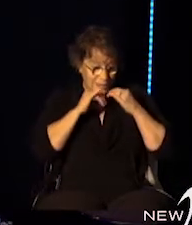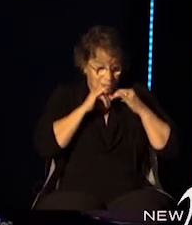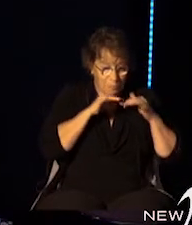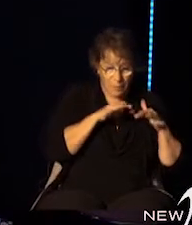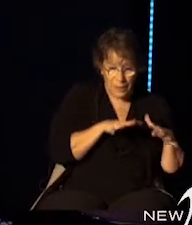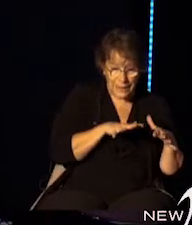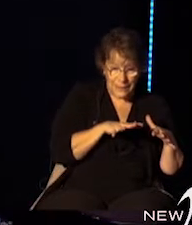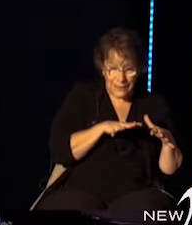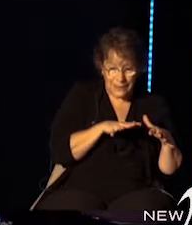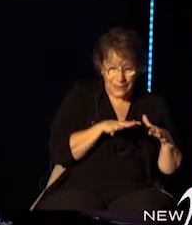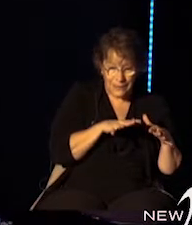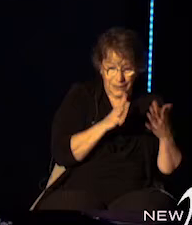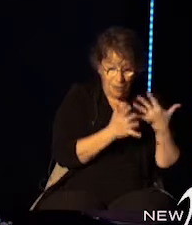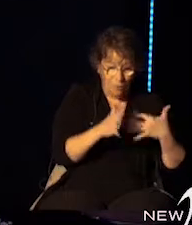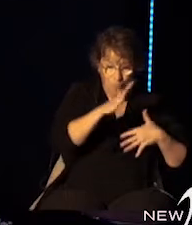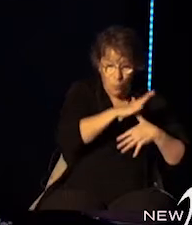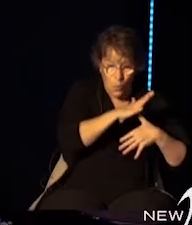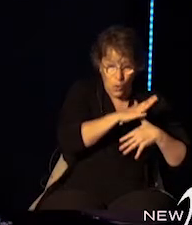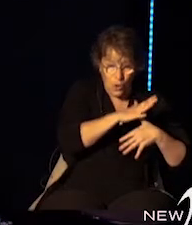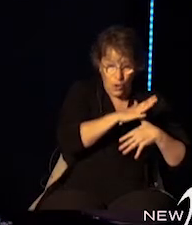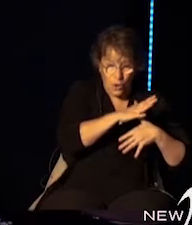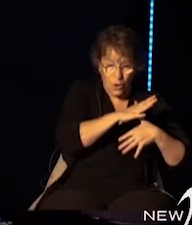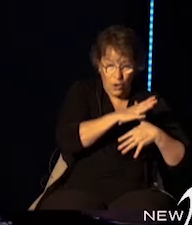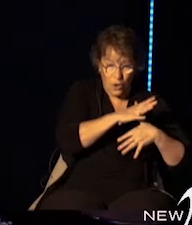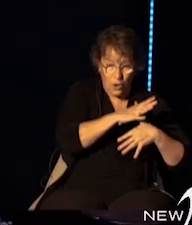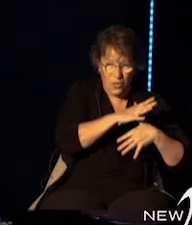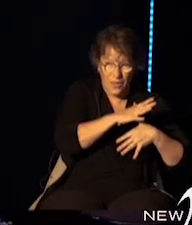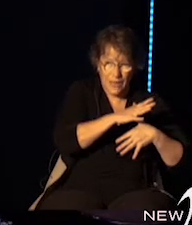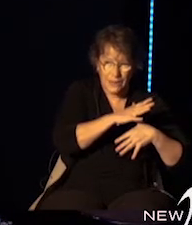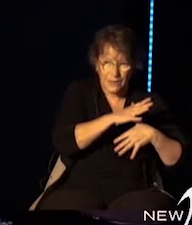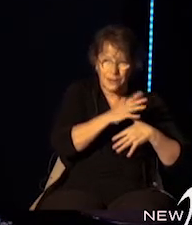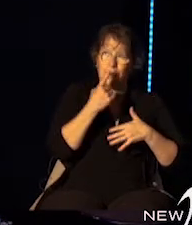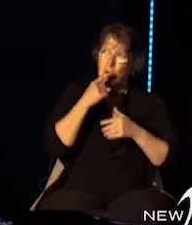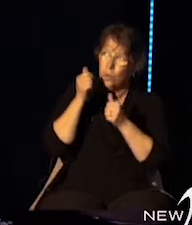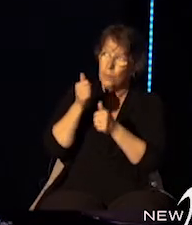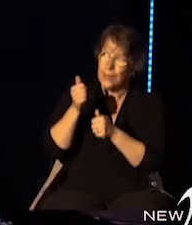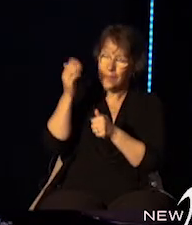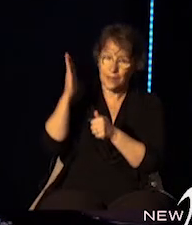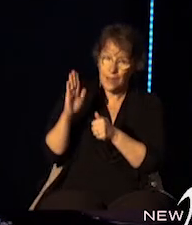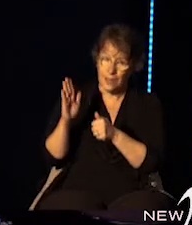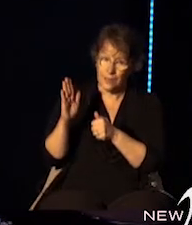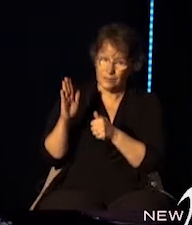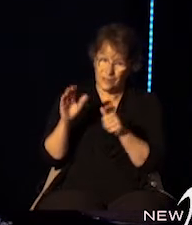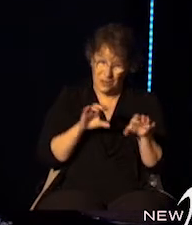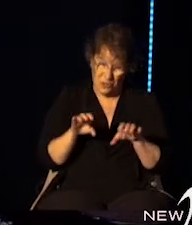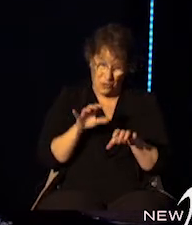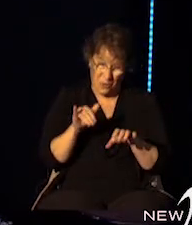pursuing obedience to God?